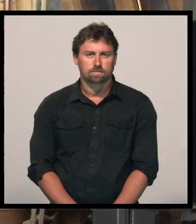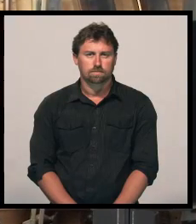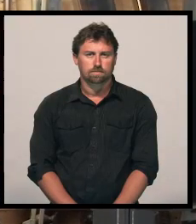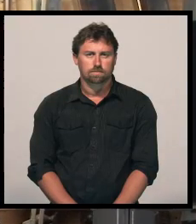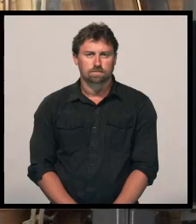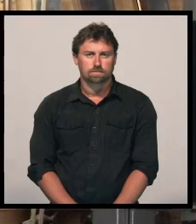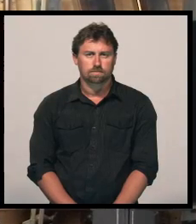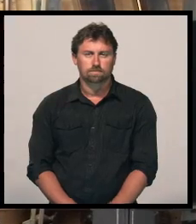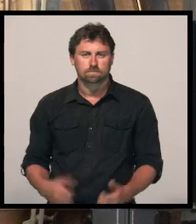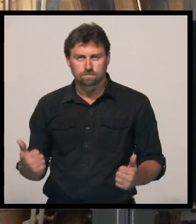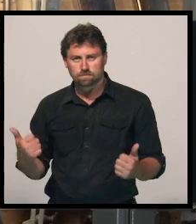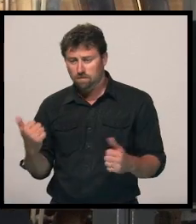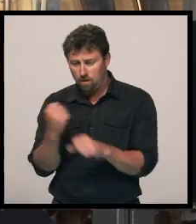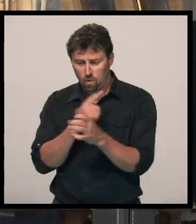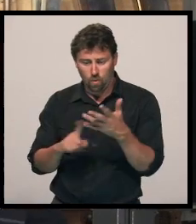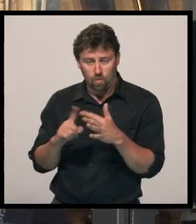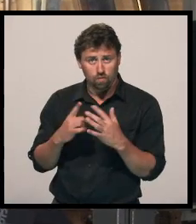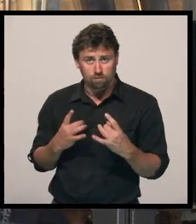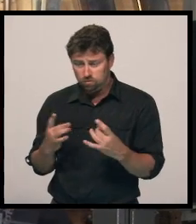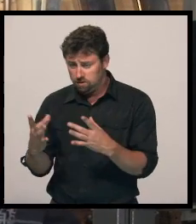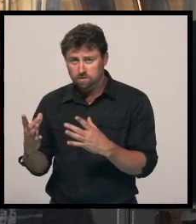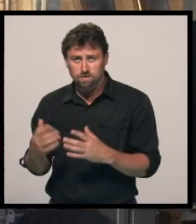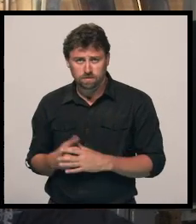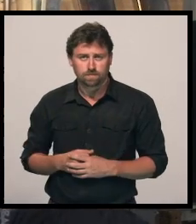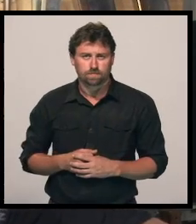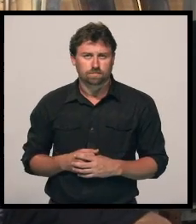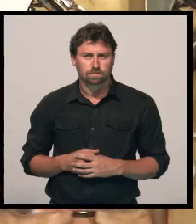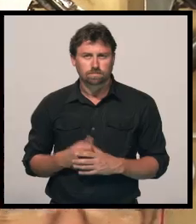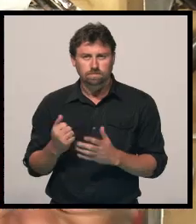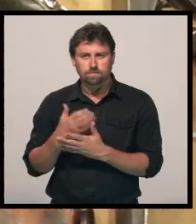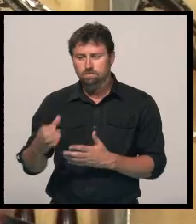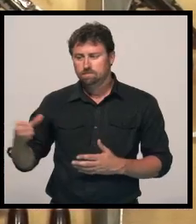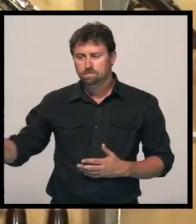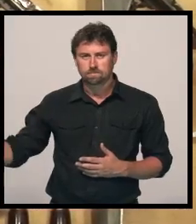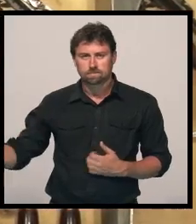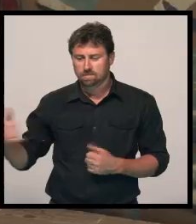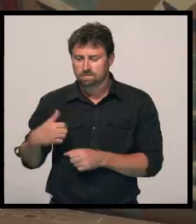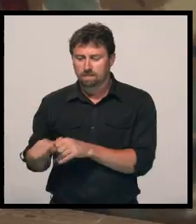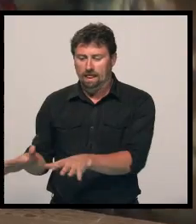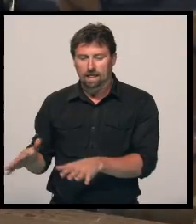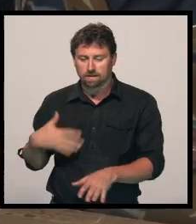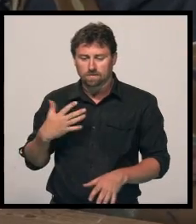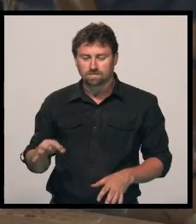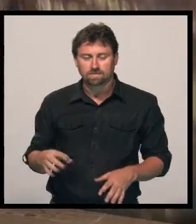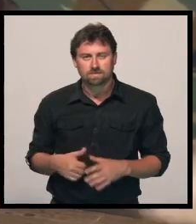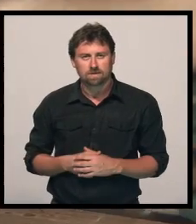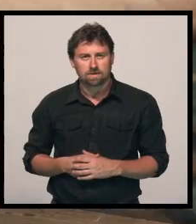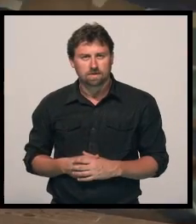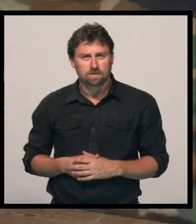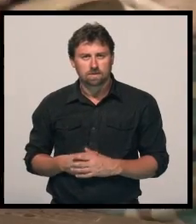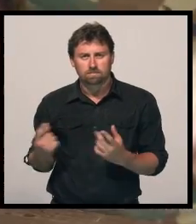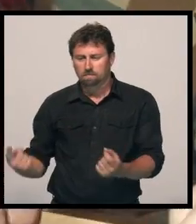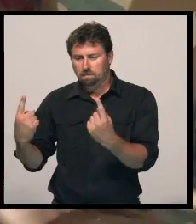Okay, so I've got all the bits glued. Just move the stain over there so I don't knock it over because I'm bound to otherwise. Pop the dogs up.